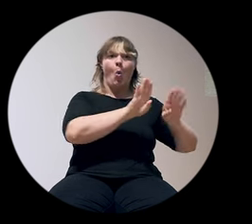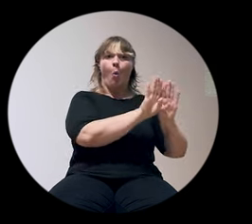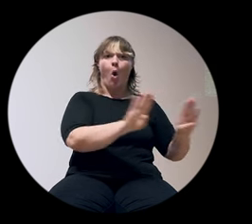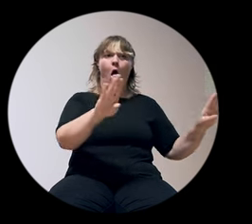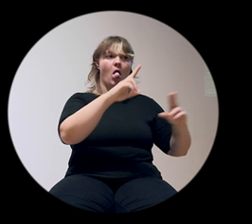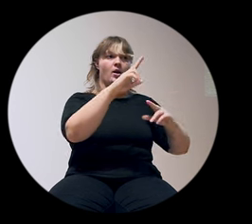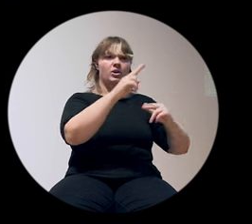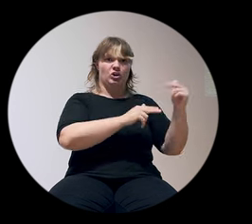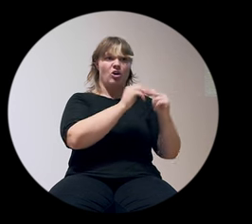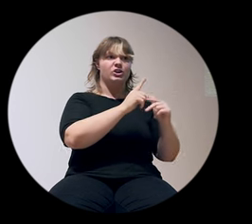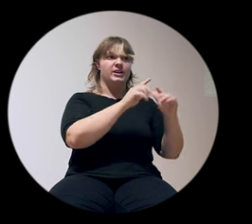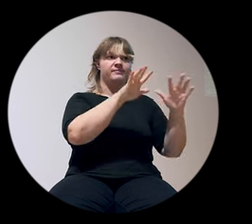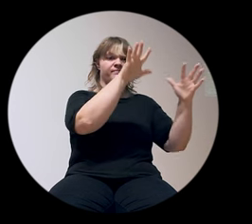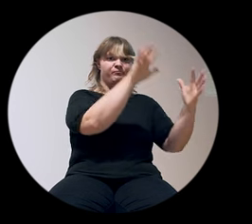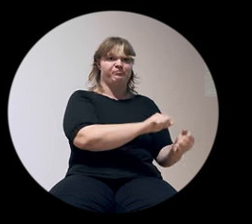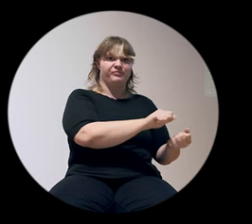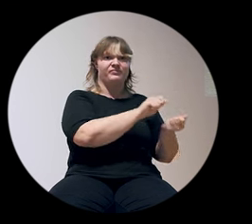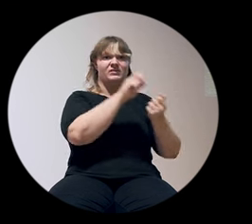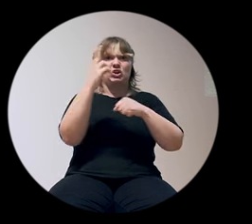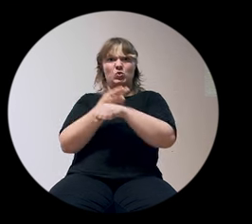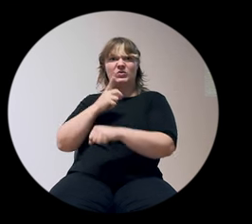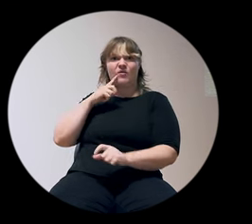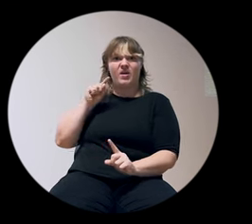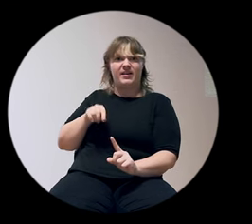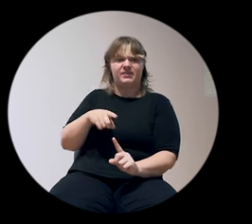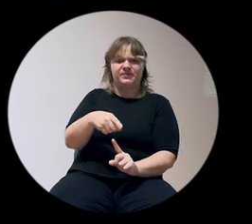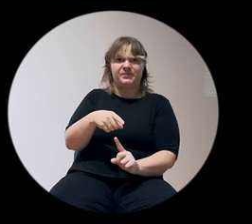source for that, and